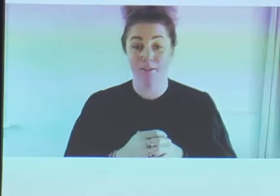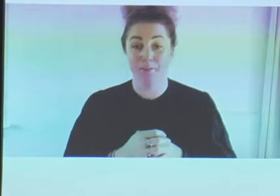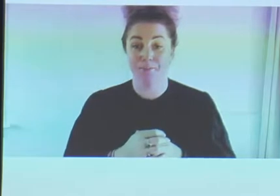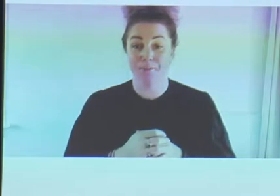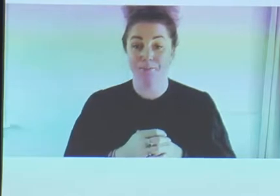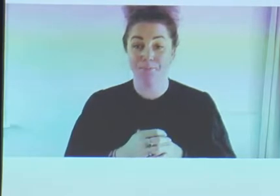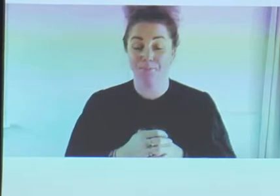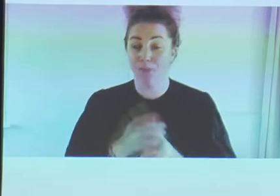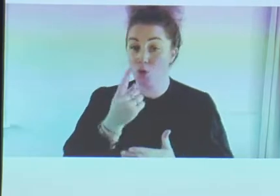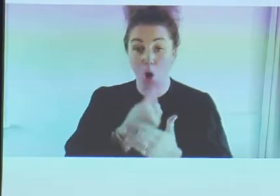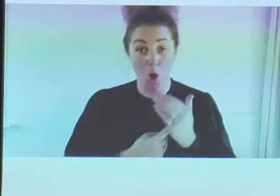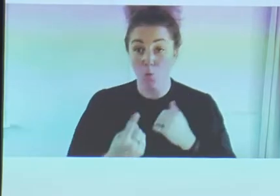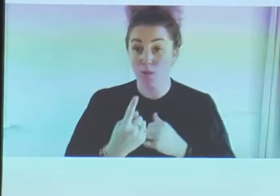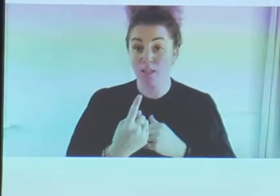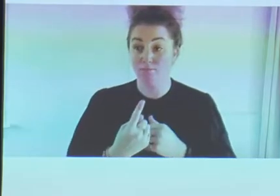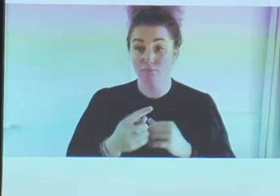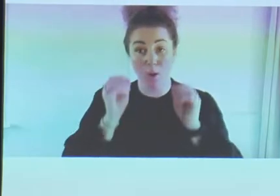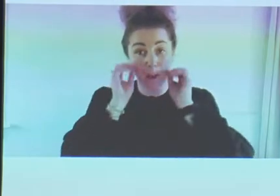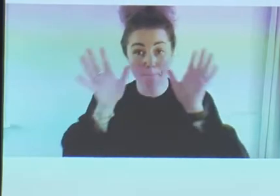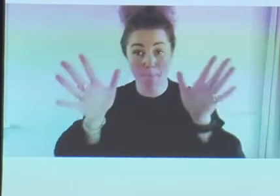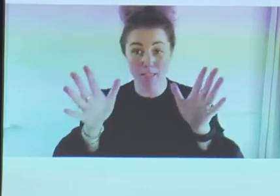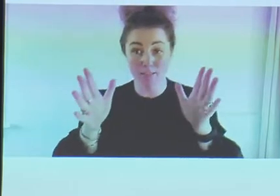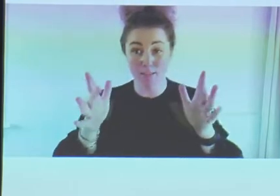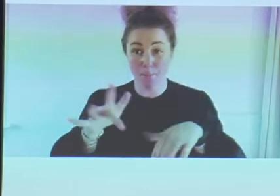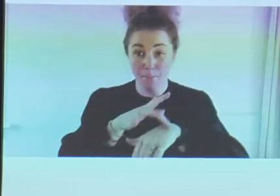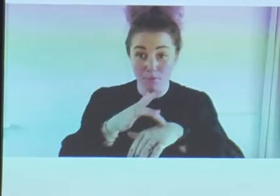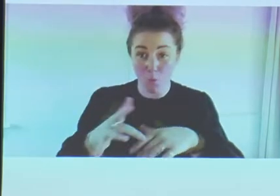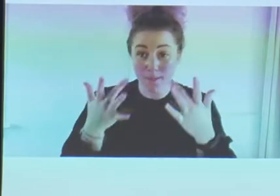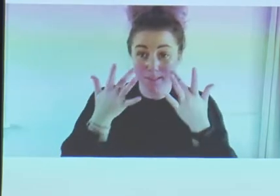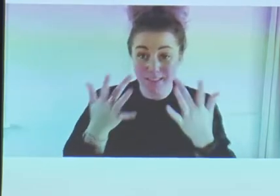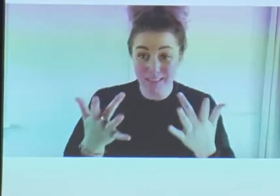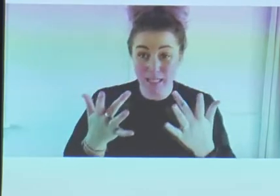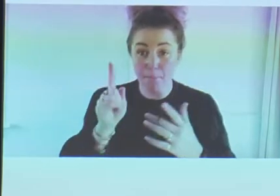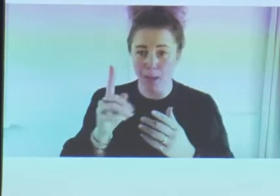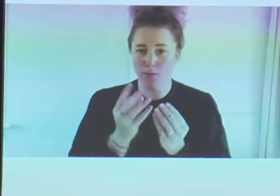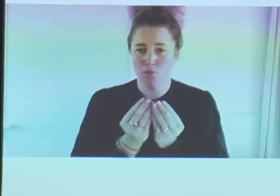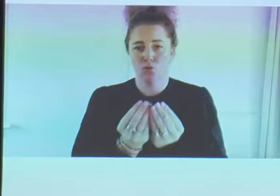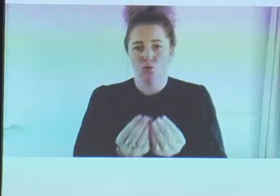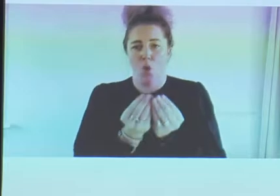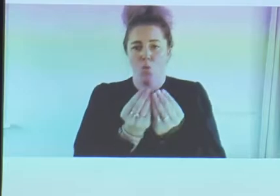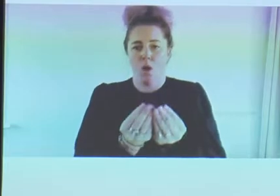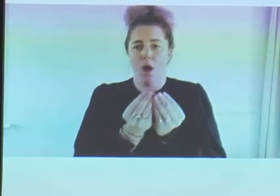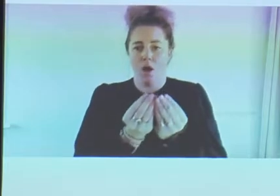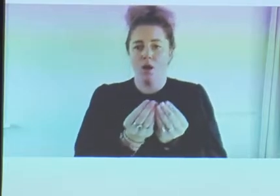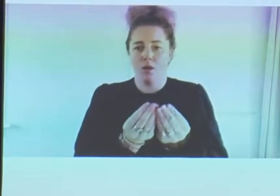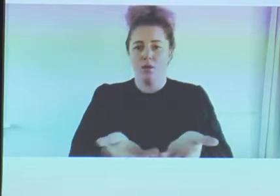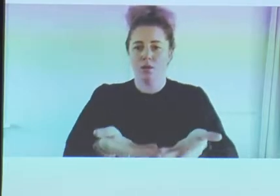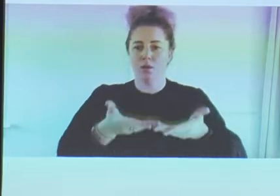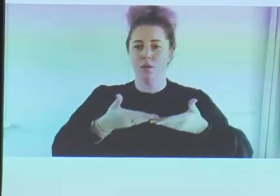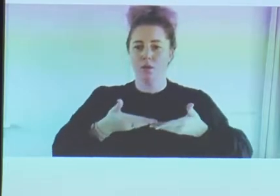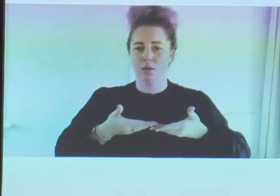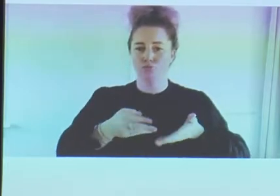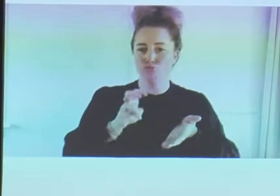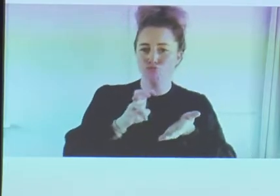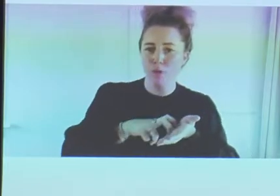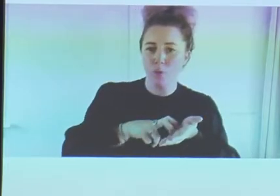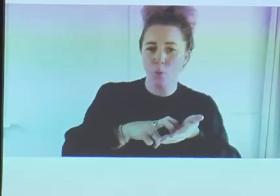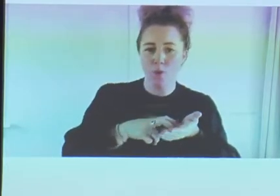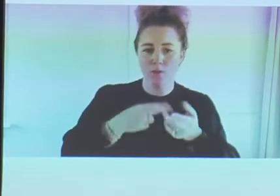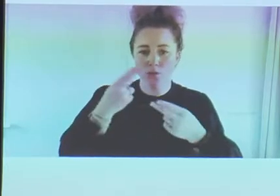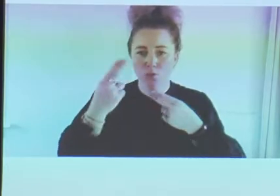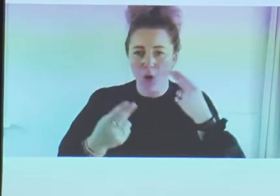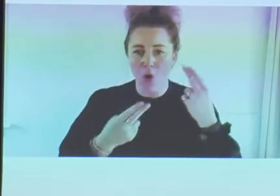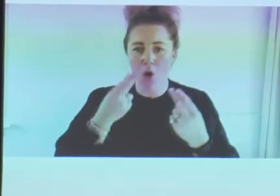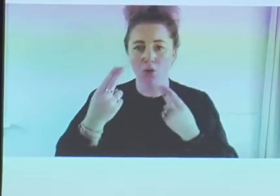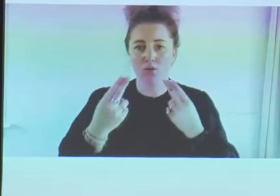not only providing us with an amazing performance but with the Tonga of those recorded songs our